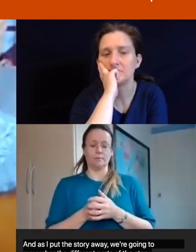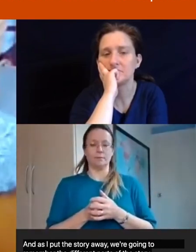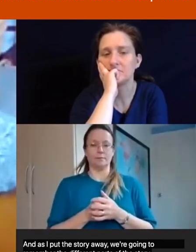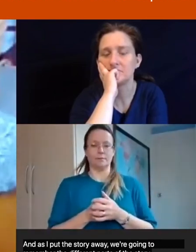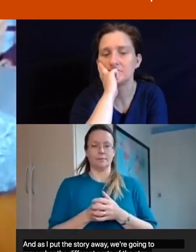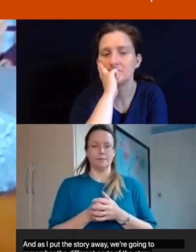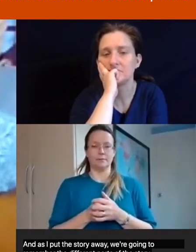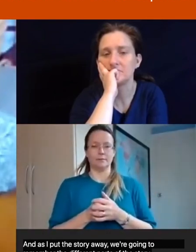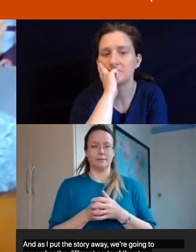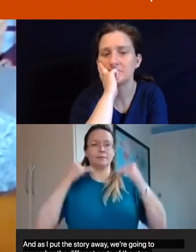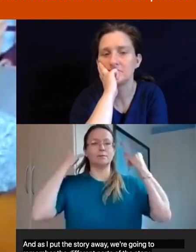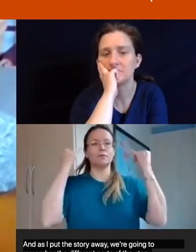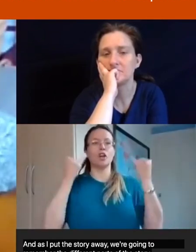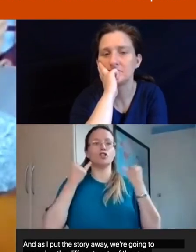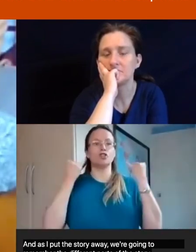We think of the sheep,